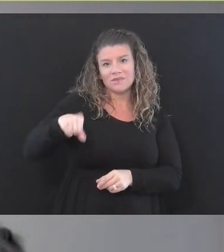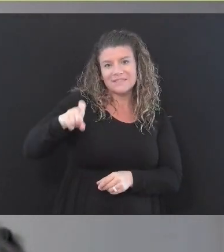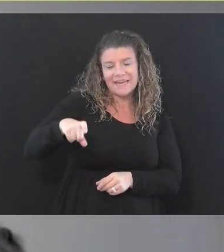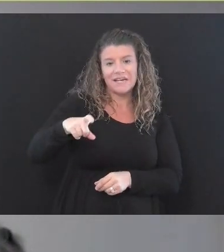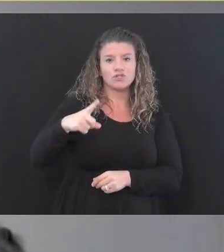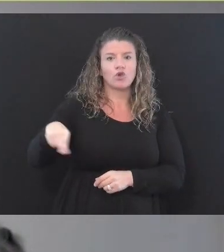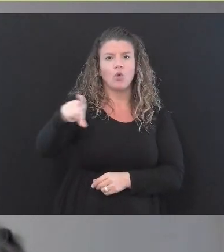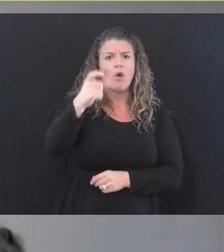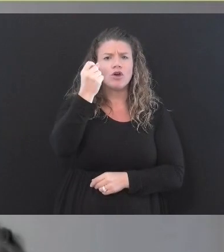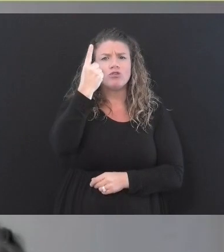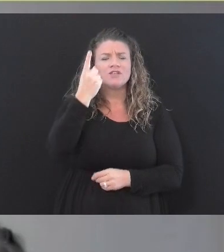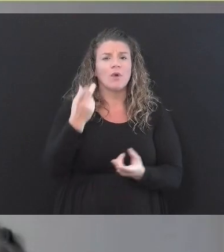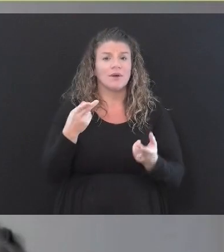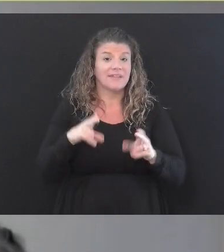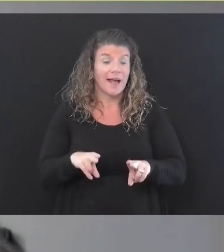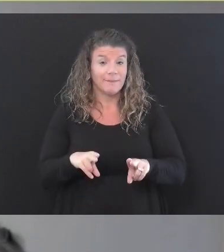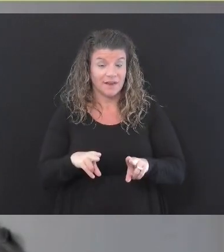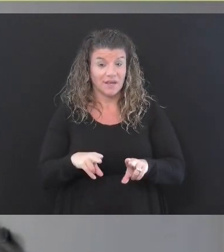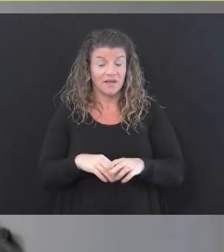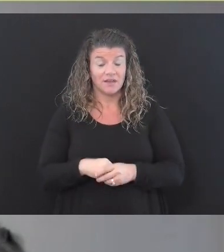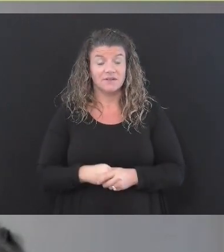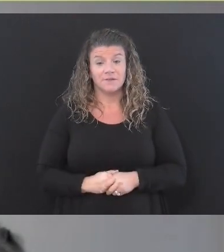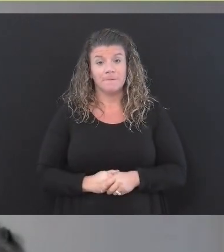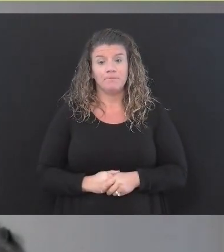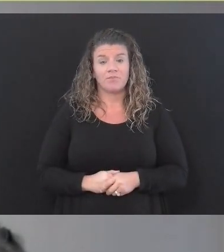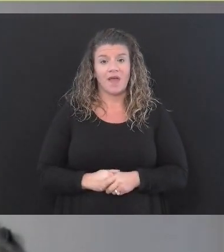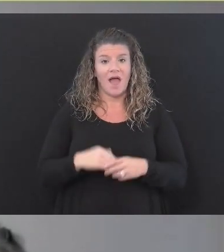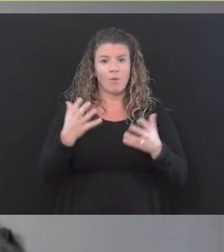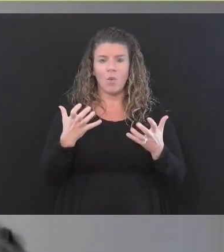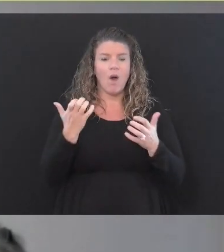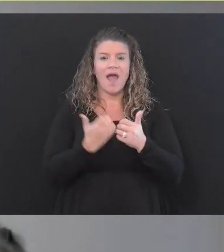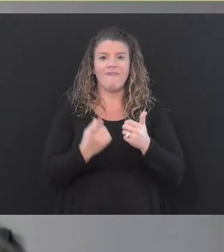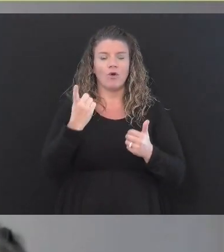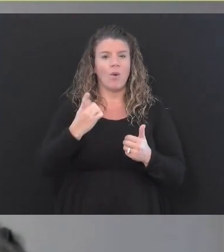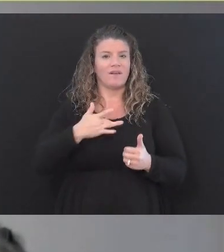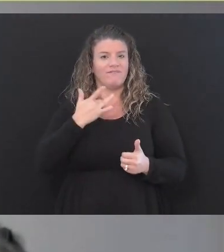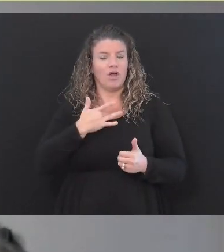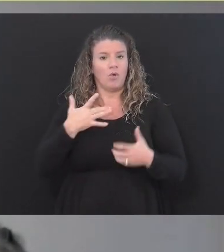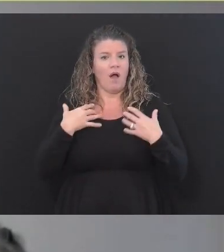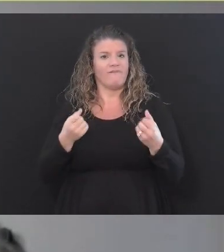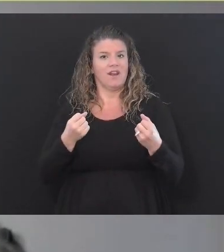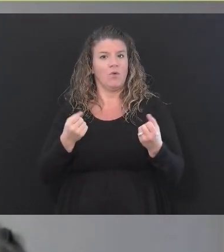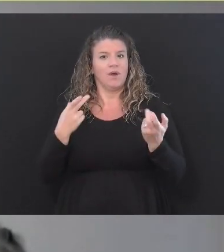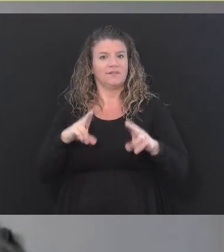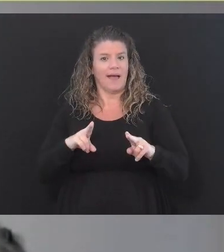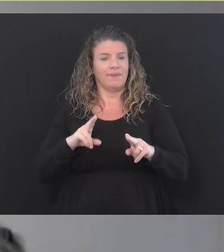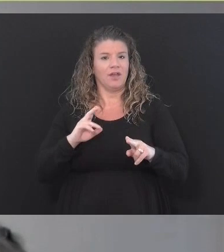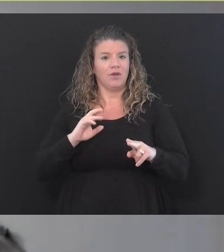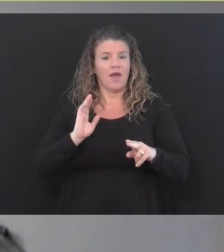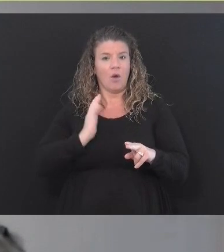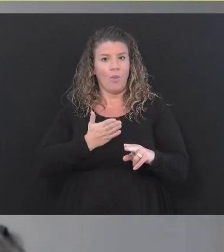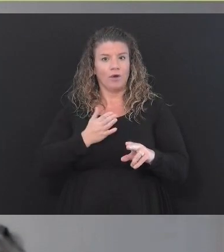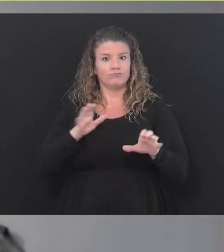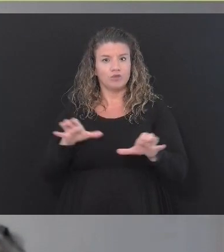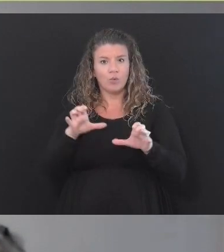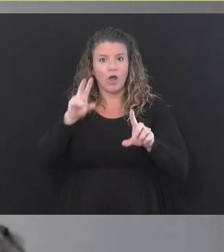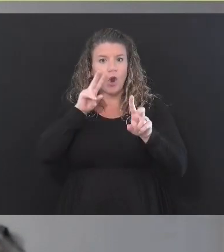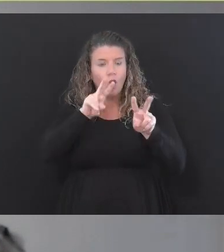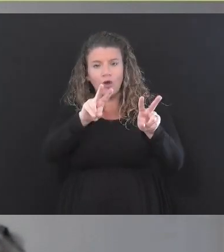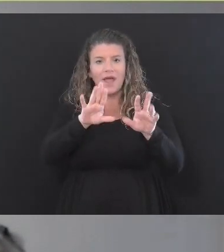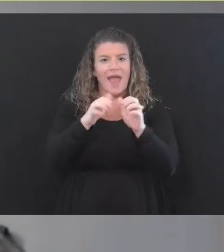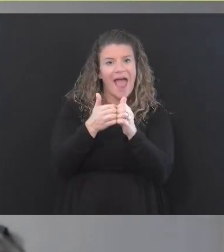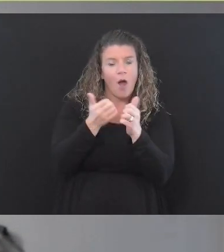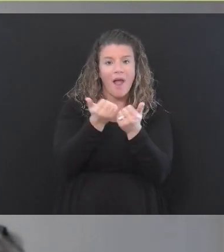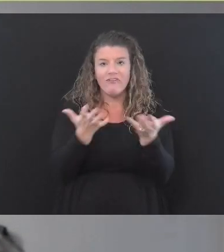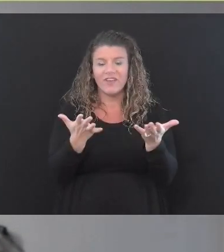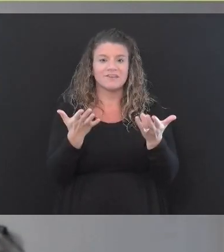understand where we are, and for the public to have a good idea of this pandemic and how we're going moving forward with it. So West